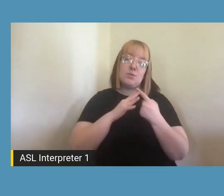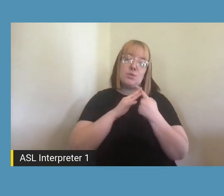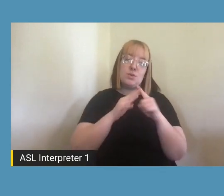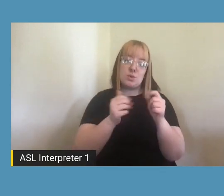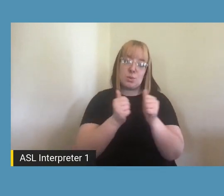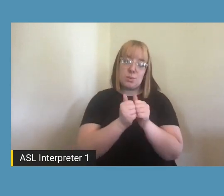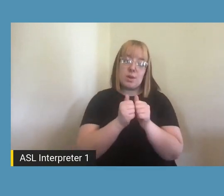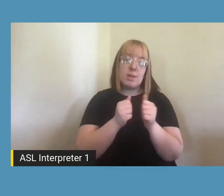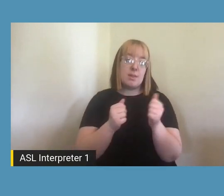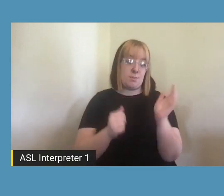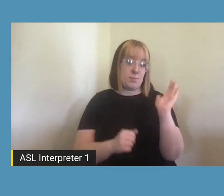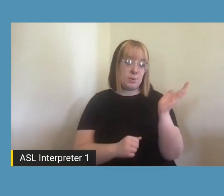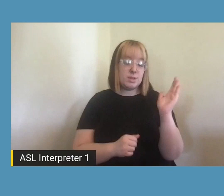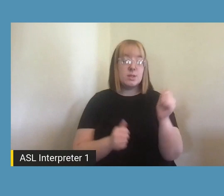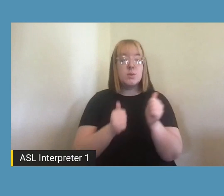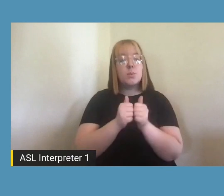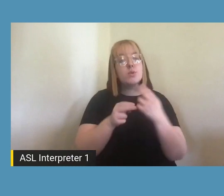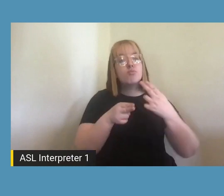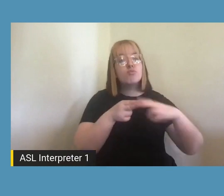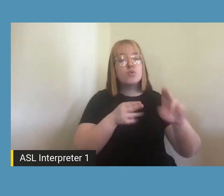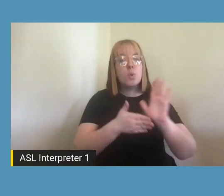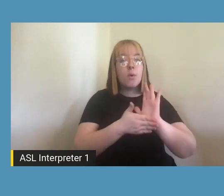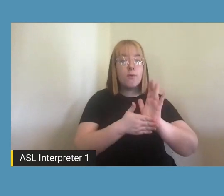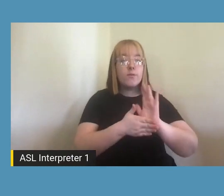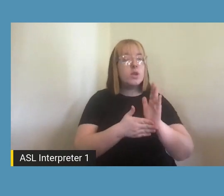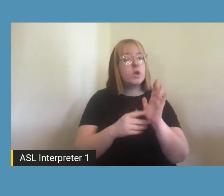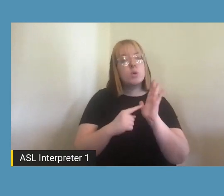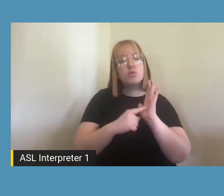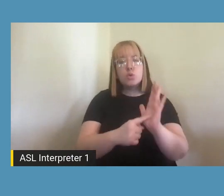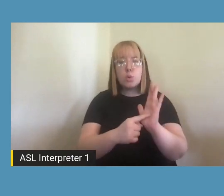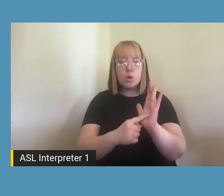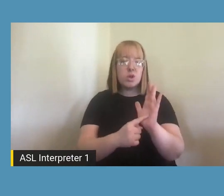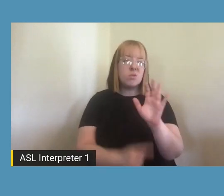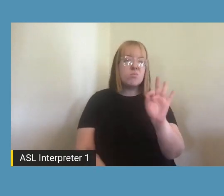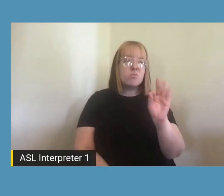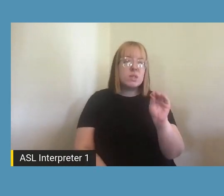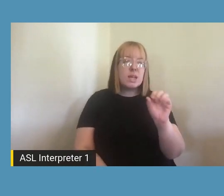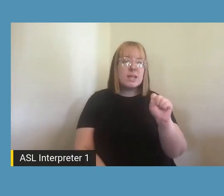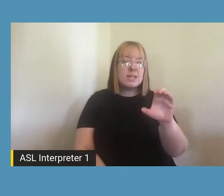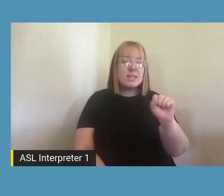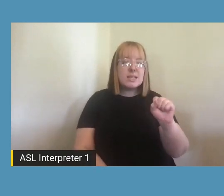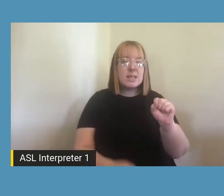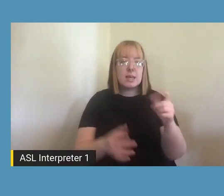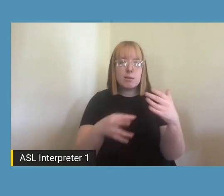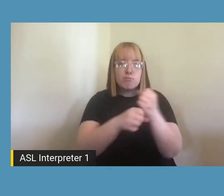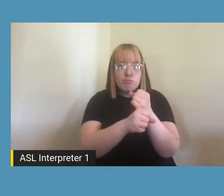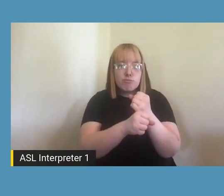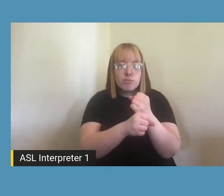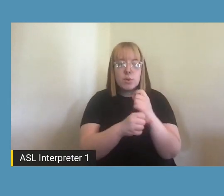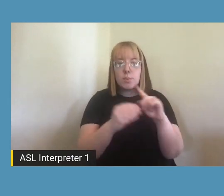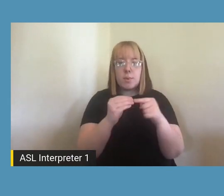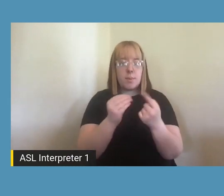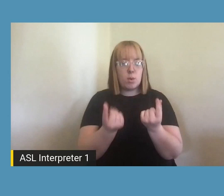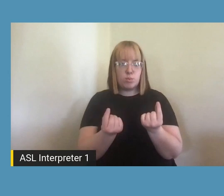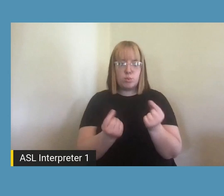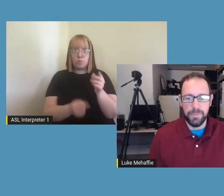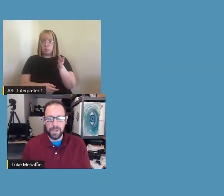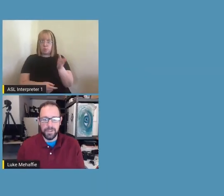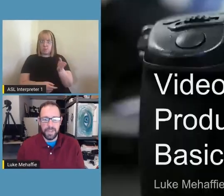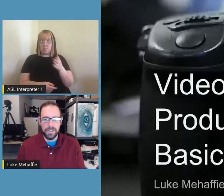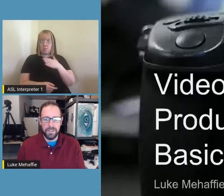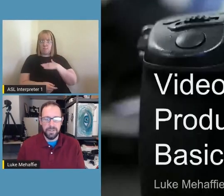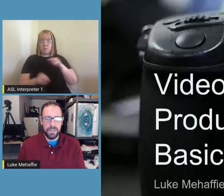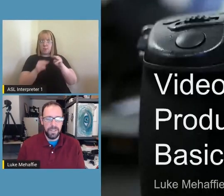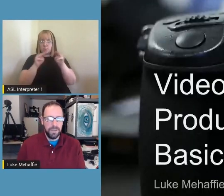with a quick video to give you sort of a 90-second summary of what we do, and then we'll dive into